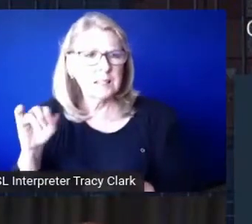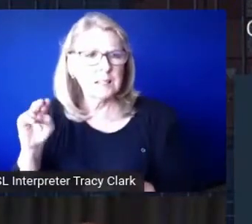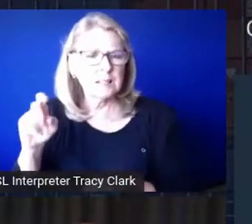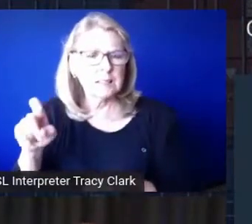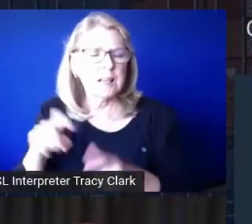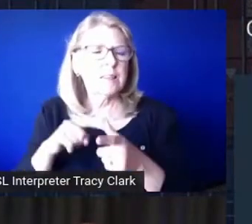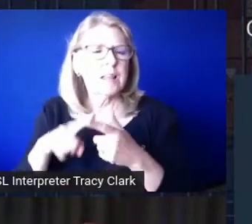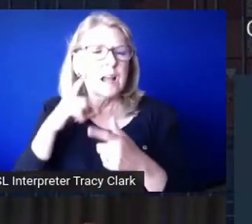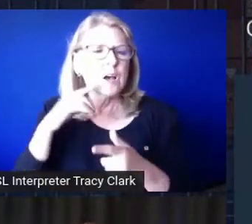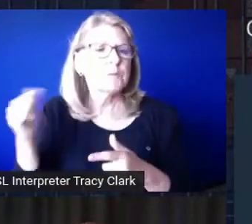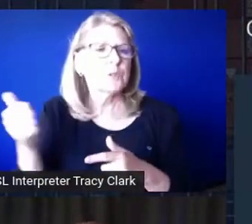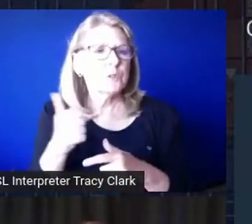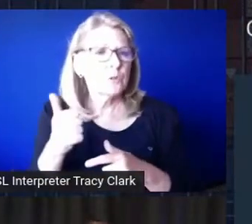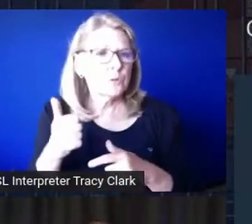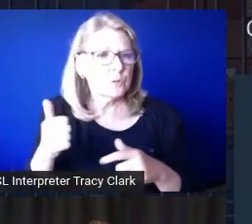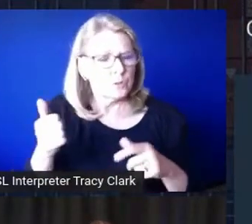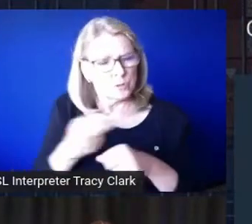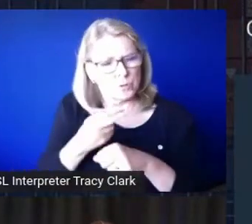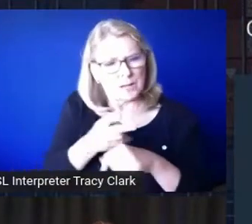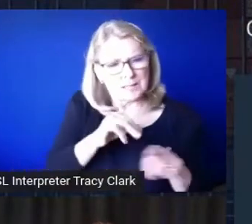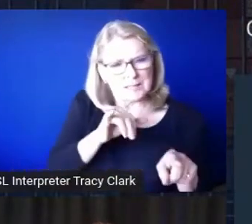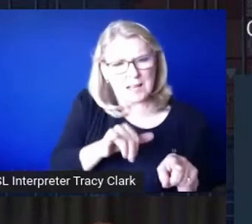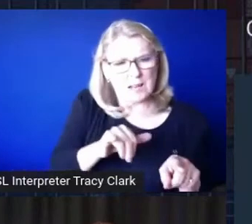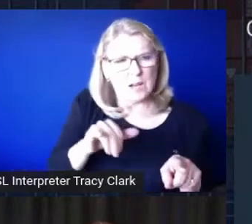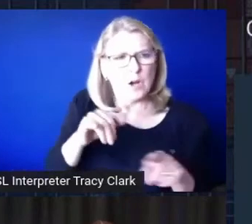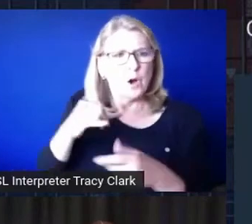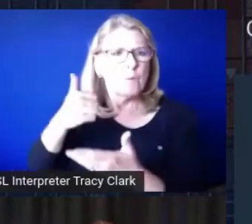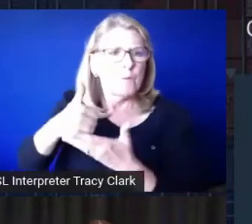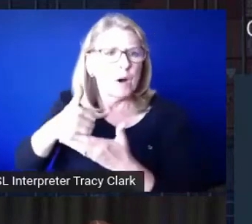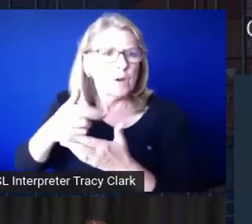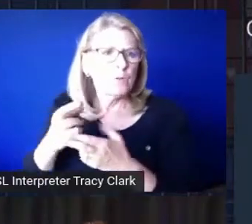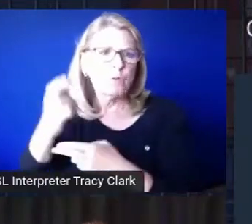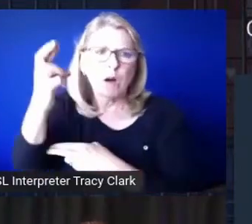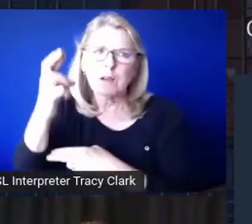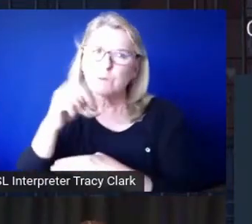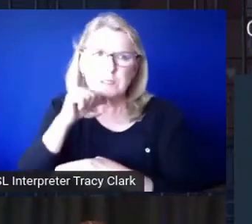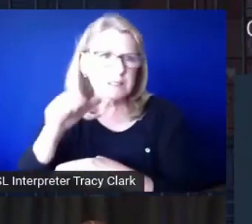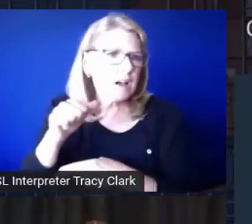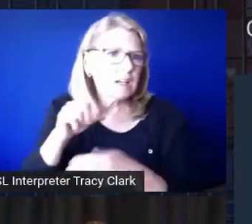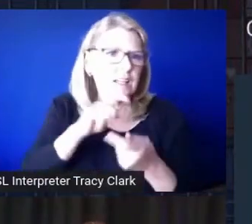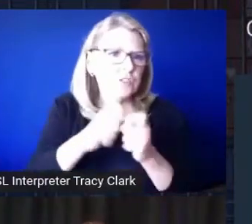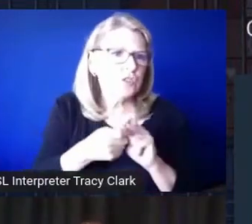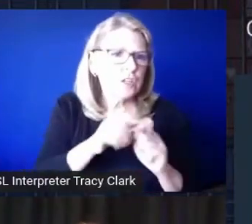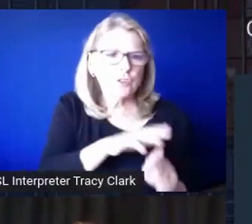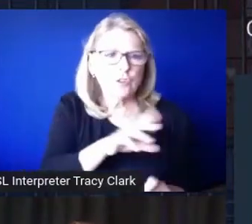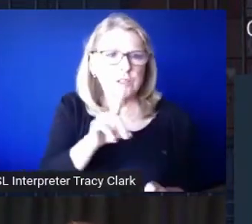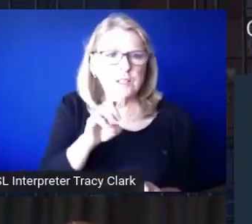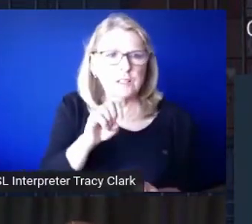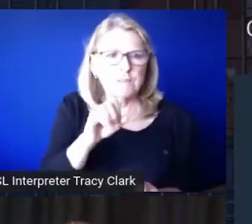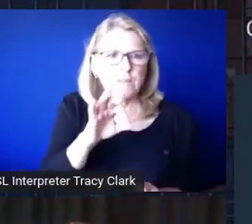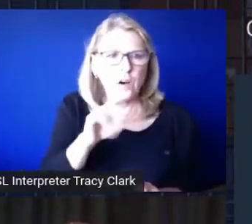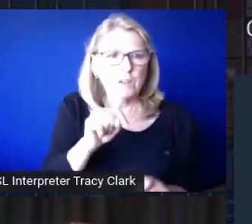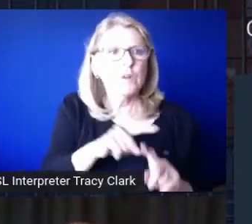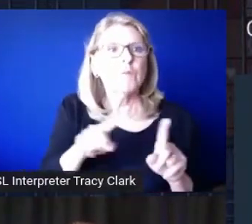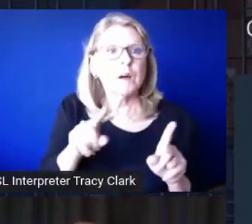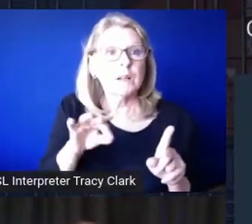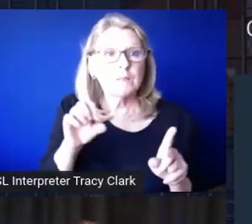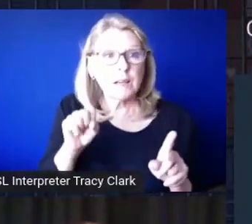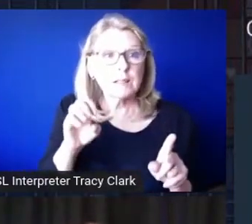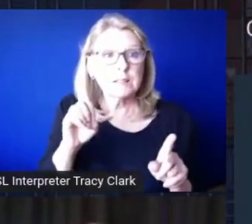going to give you that by default, but SE/Linux being enabled does make sure that SE/Linux is enforced.